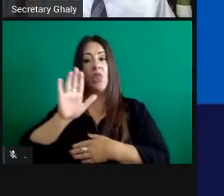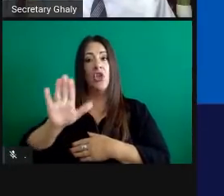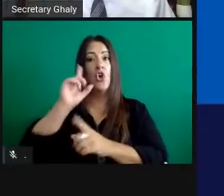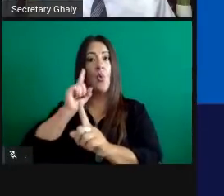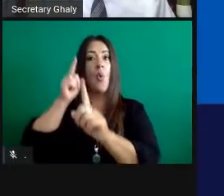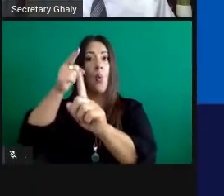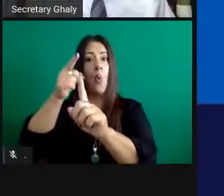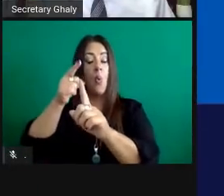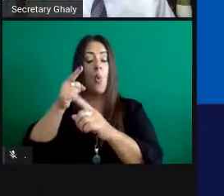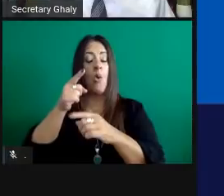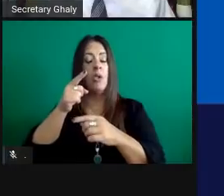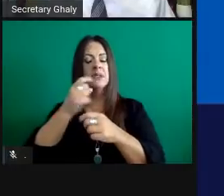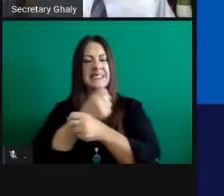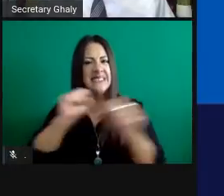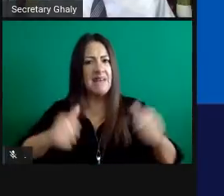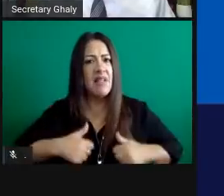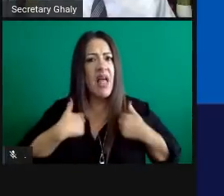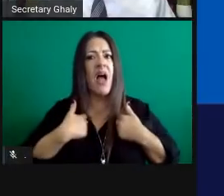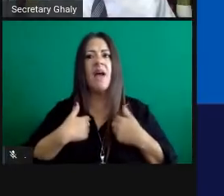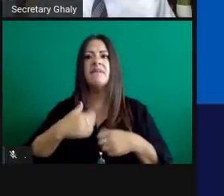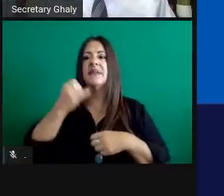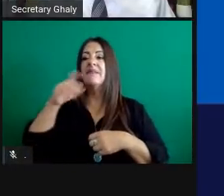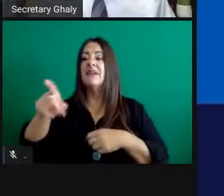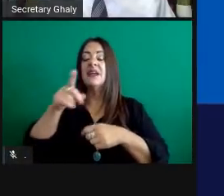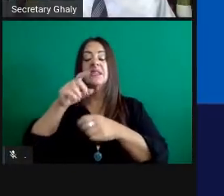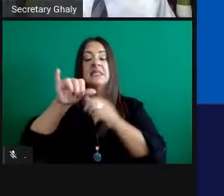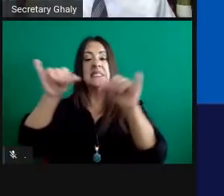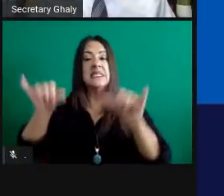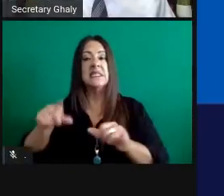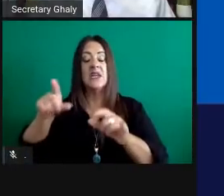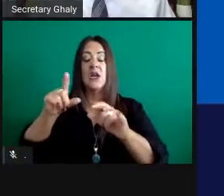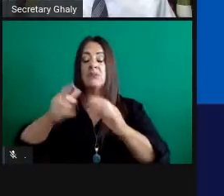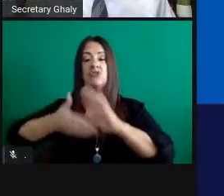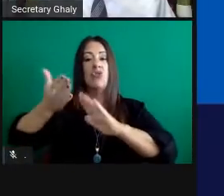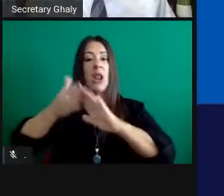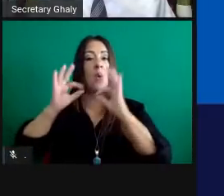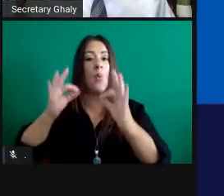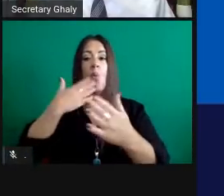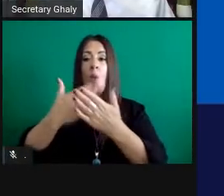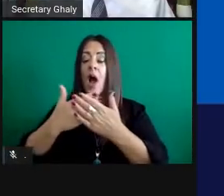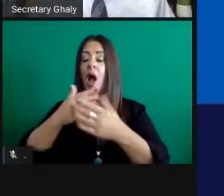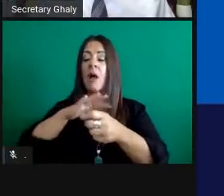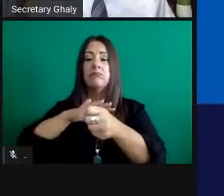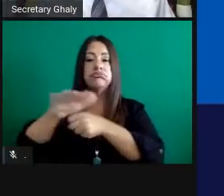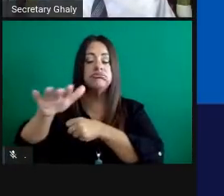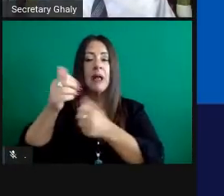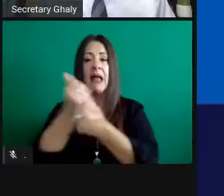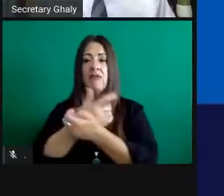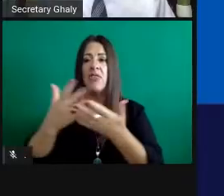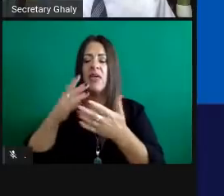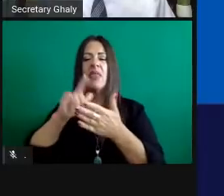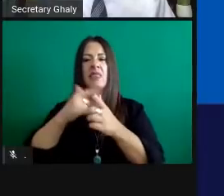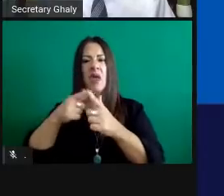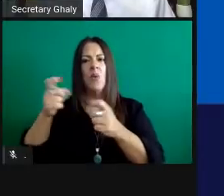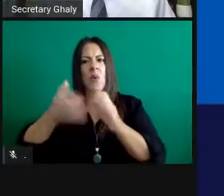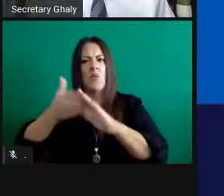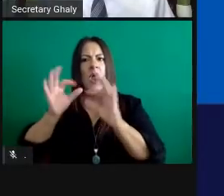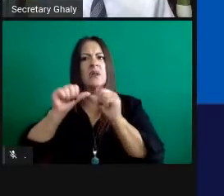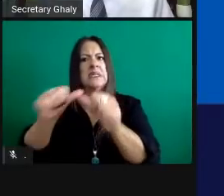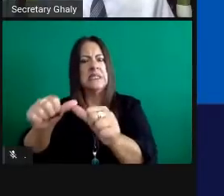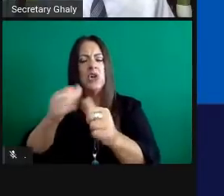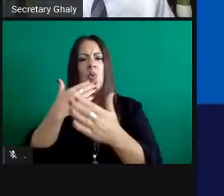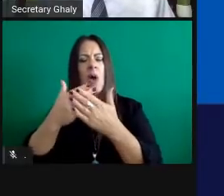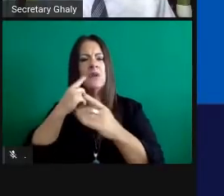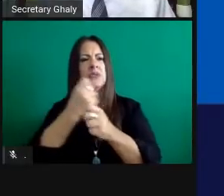that system isn't as robust and as strong as it can be to deliver care to as many Californians as need it.